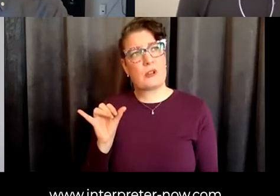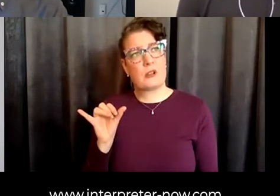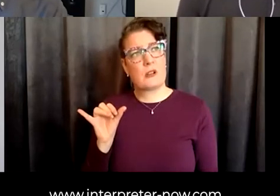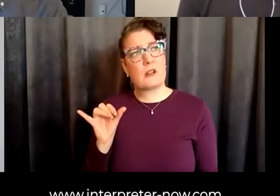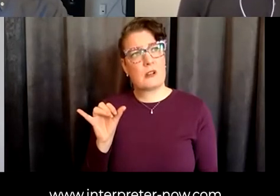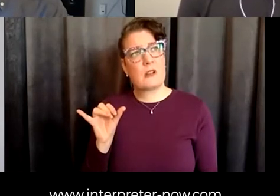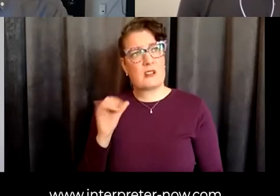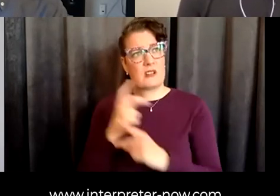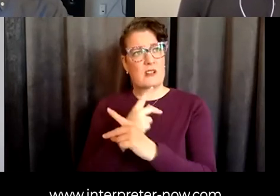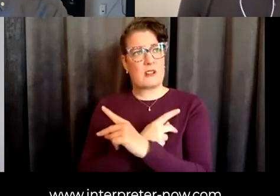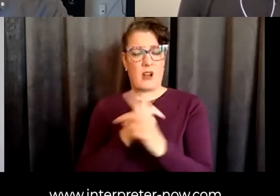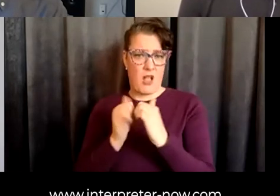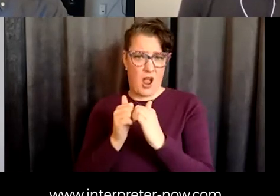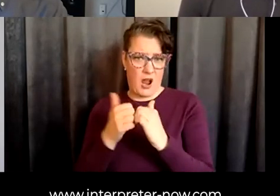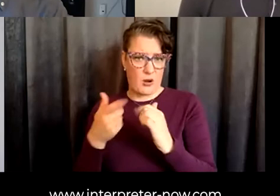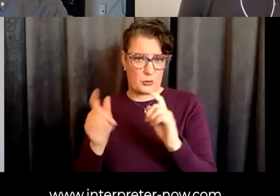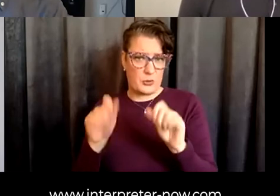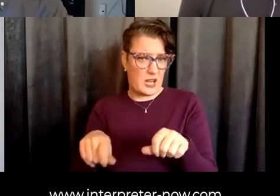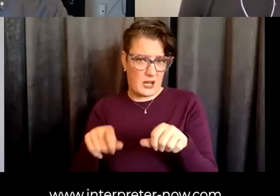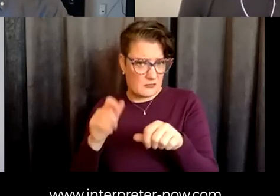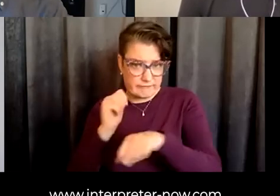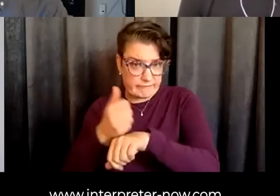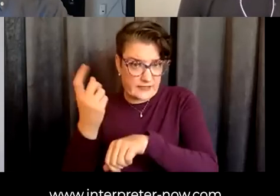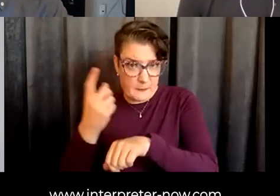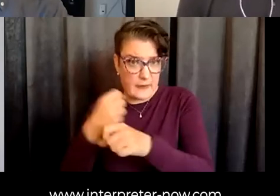that they don't experience burnout.